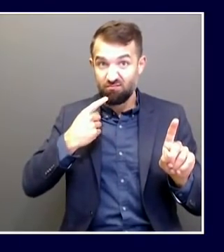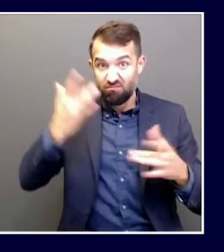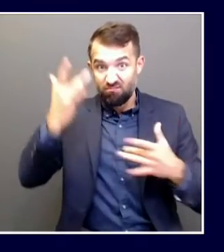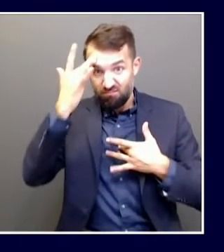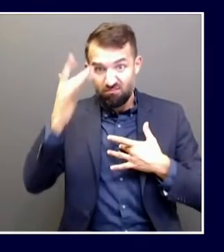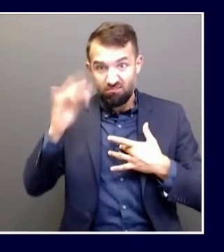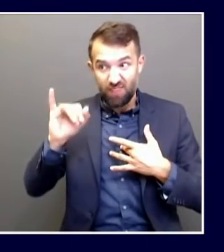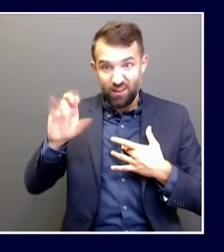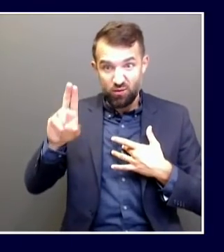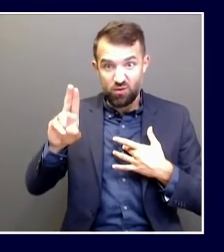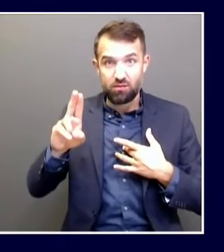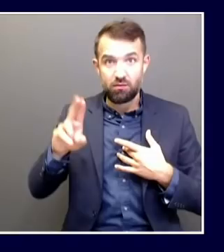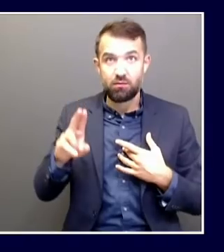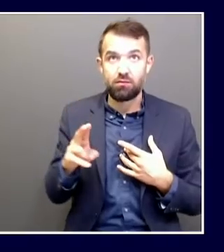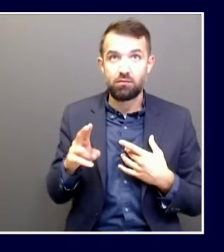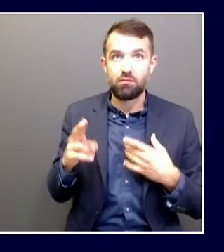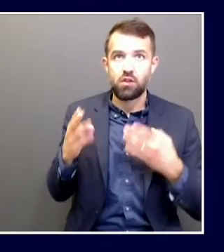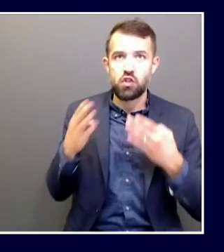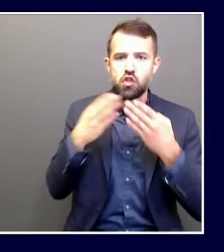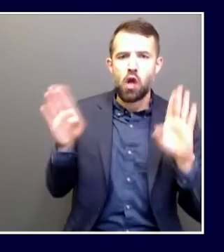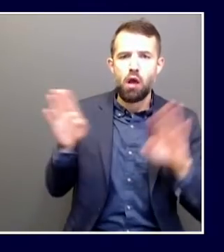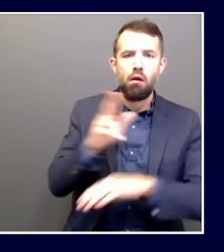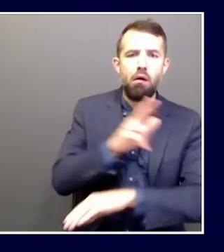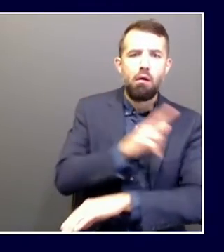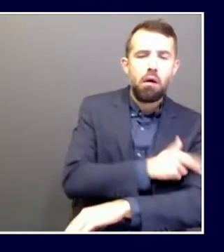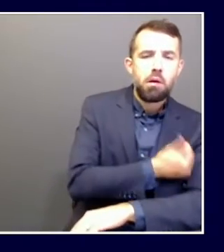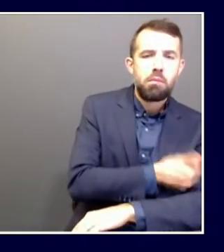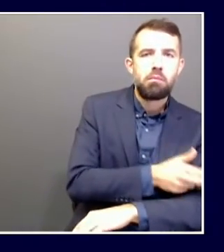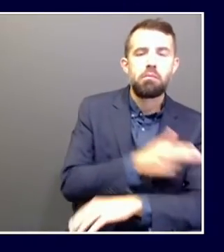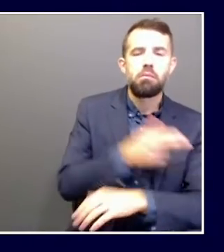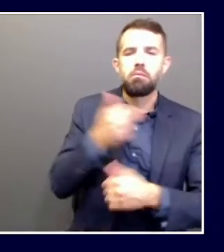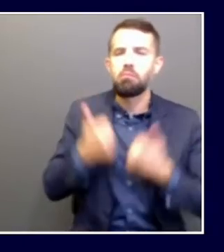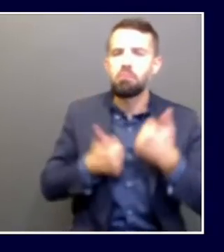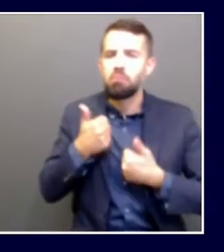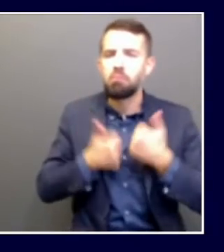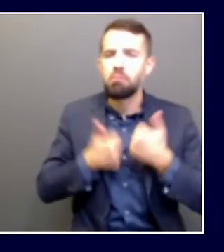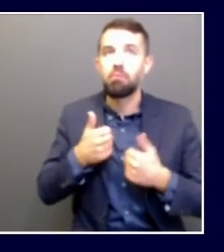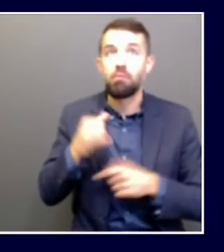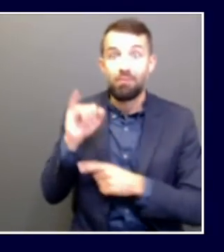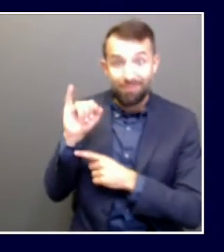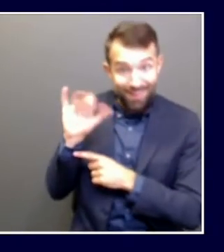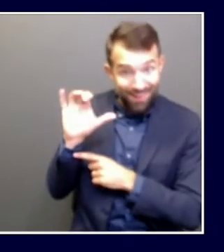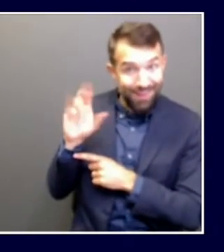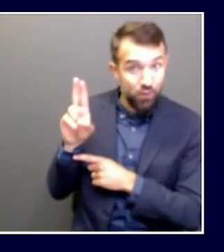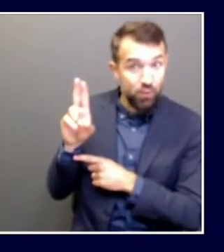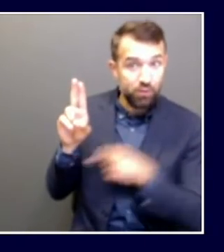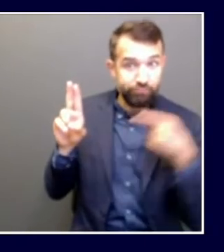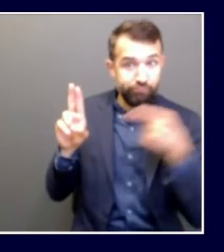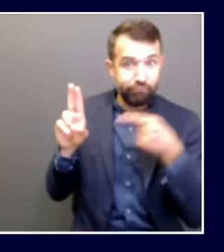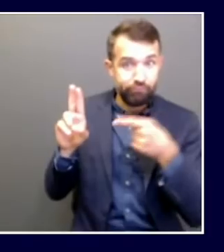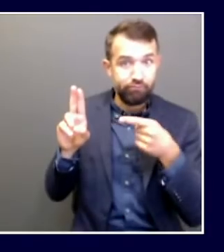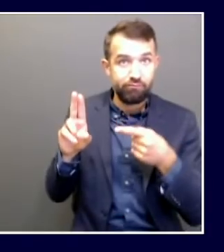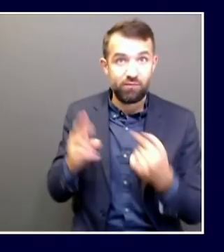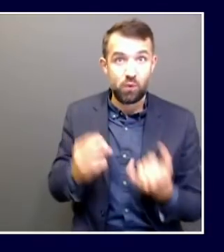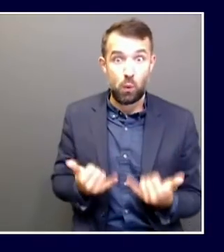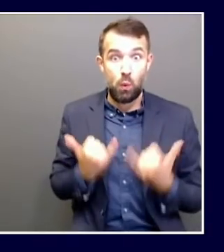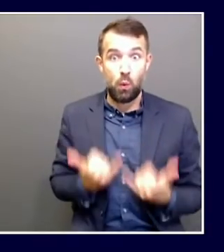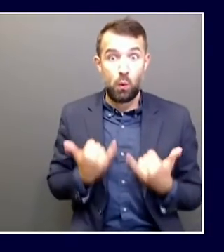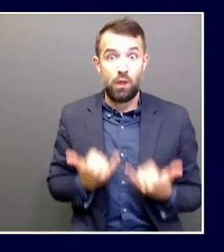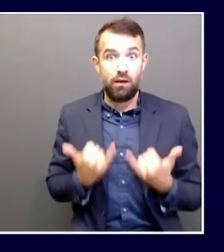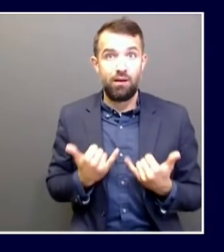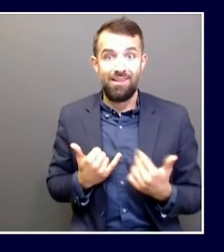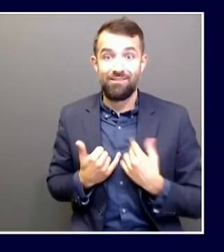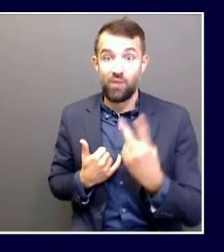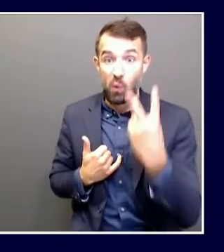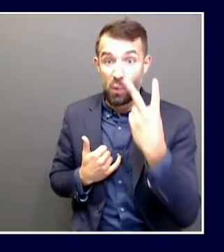are those separate? Yep. Are those separate? No, they're separate. So currently 2 children who are in the hospital, no children